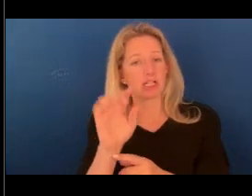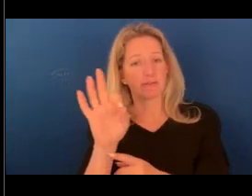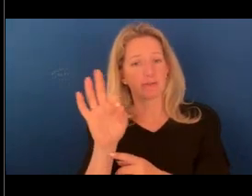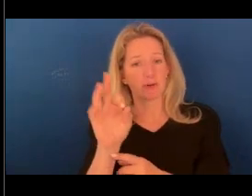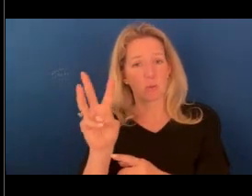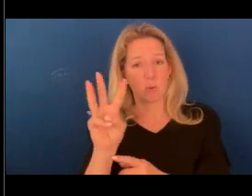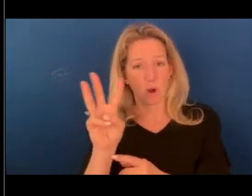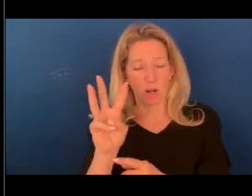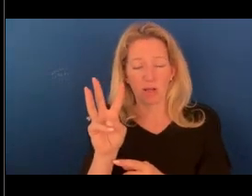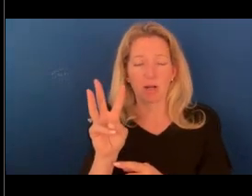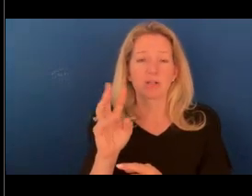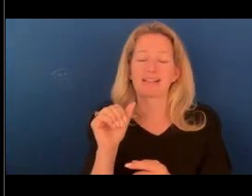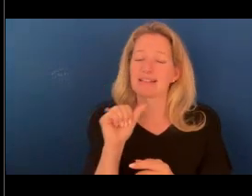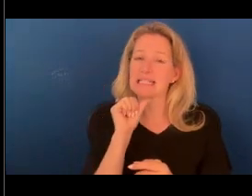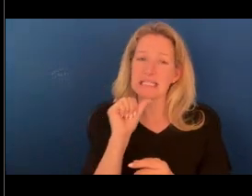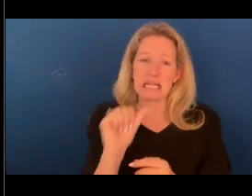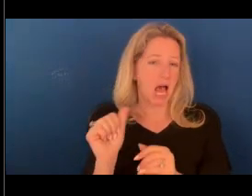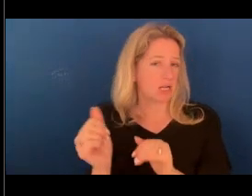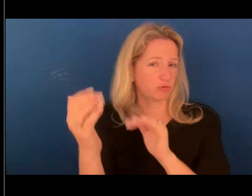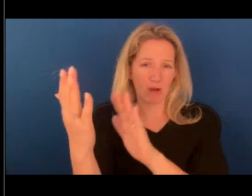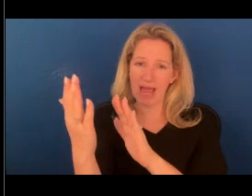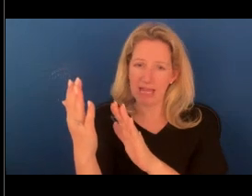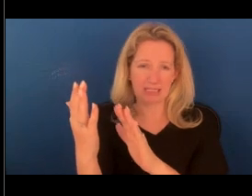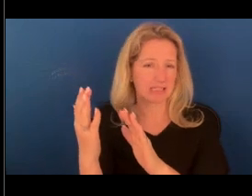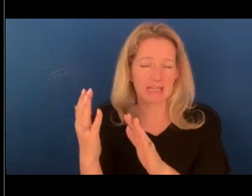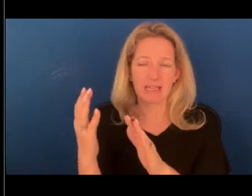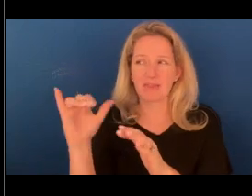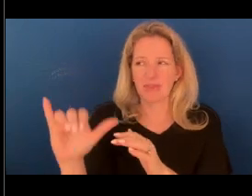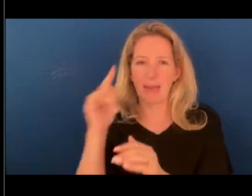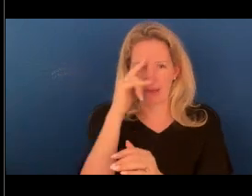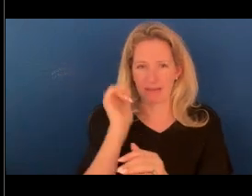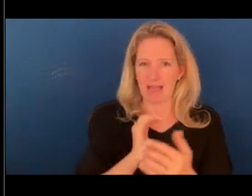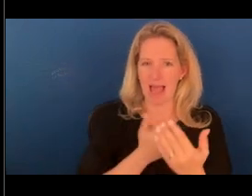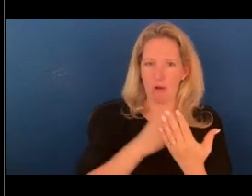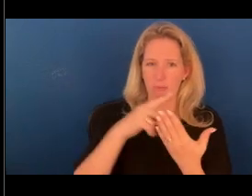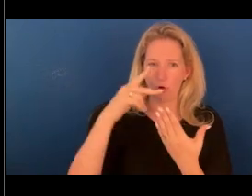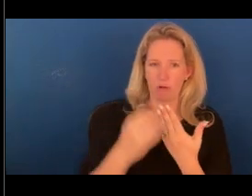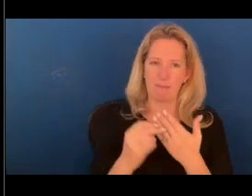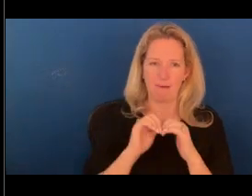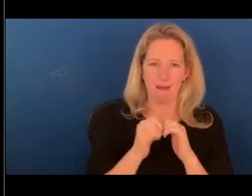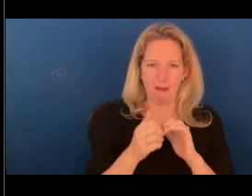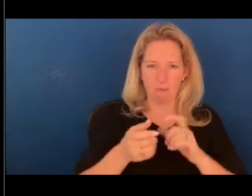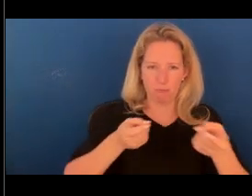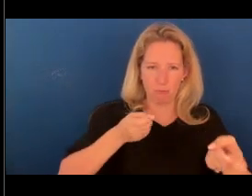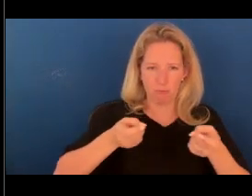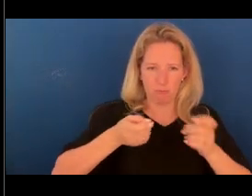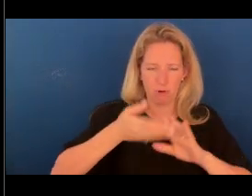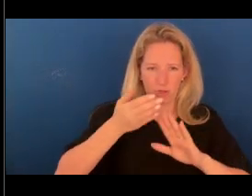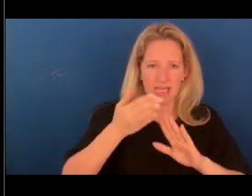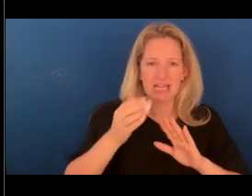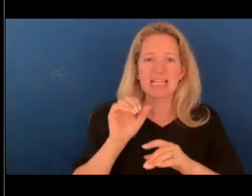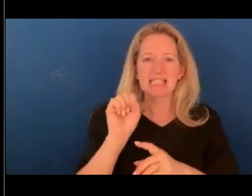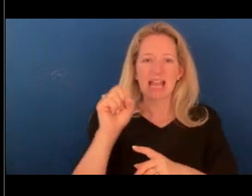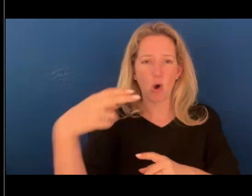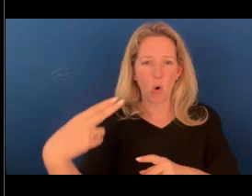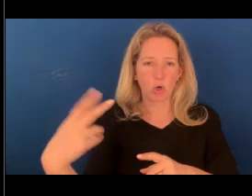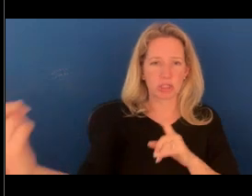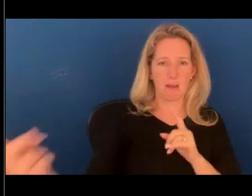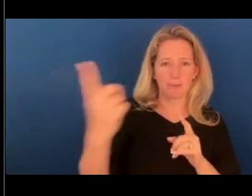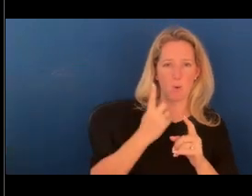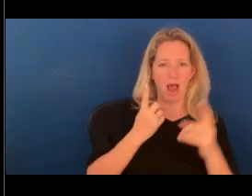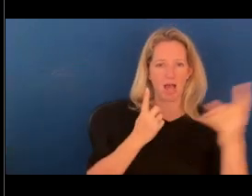as much as a program. Remember how our program works, right? So a lot of times what happens is stakeholders are coming to us and saying, here are